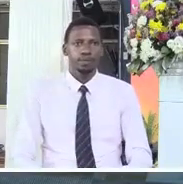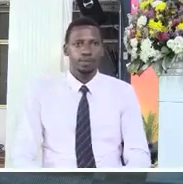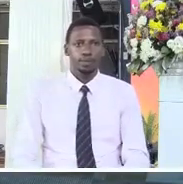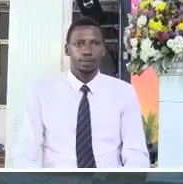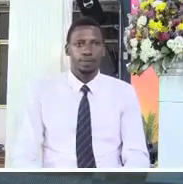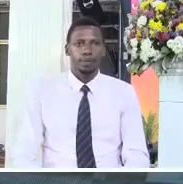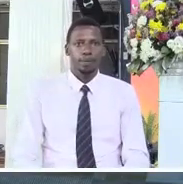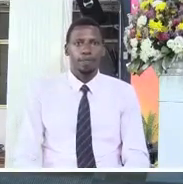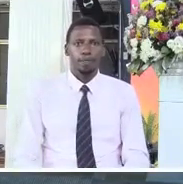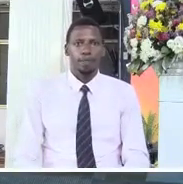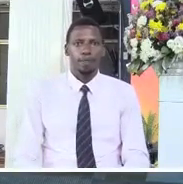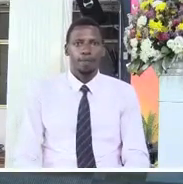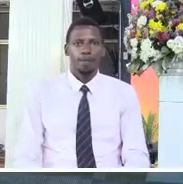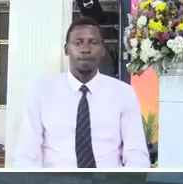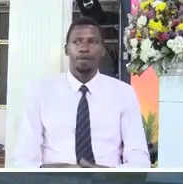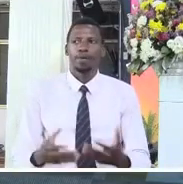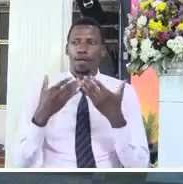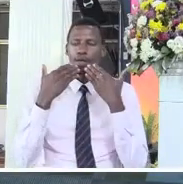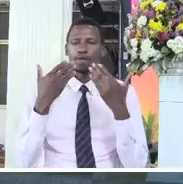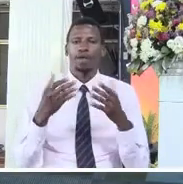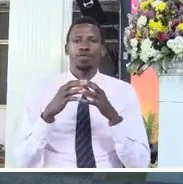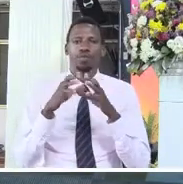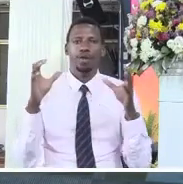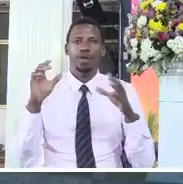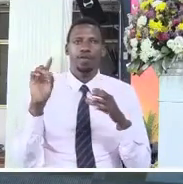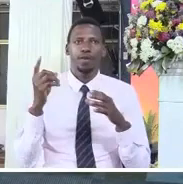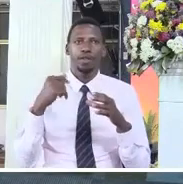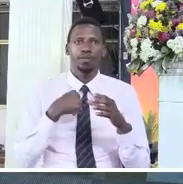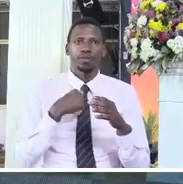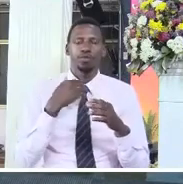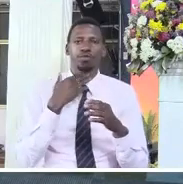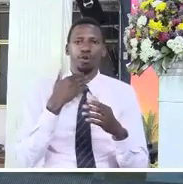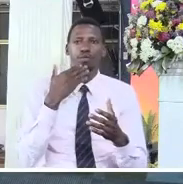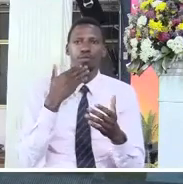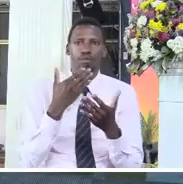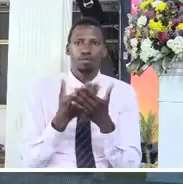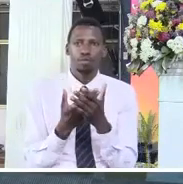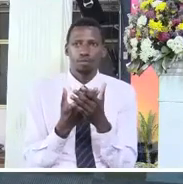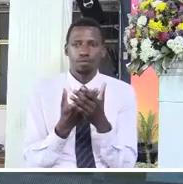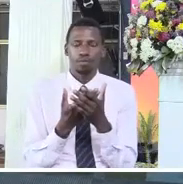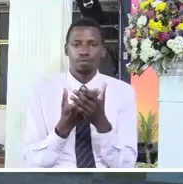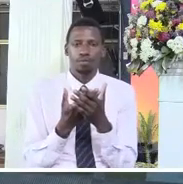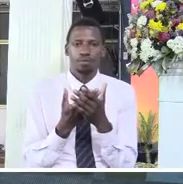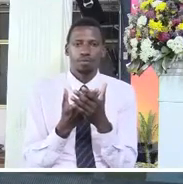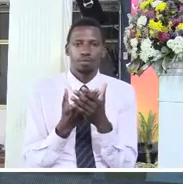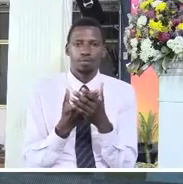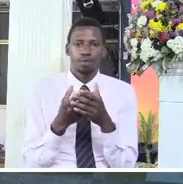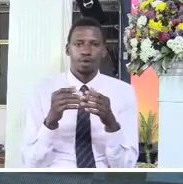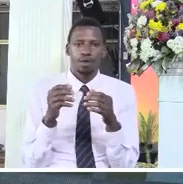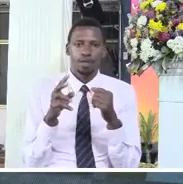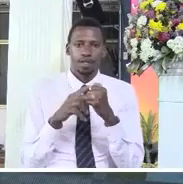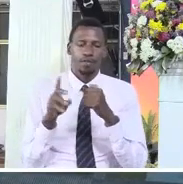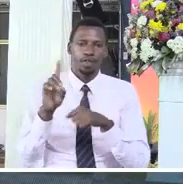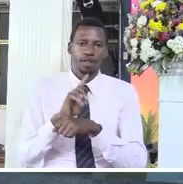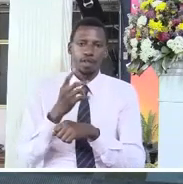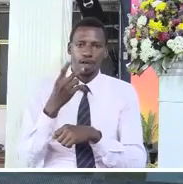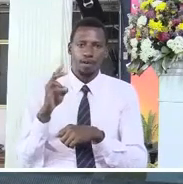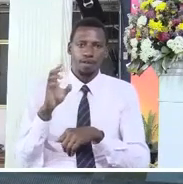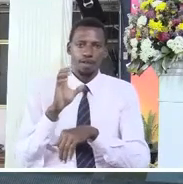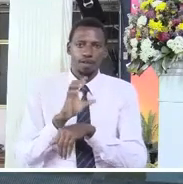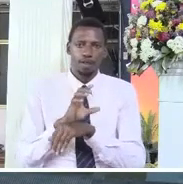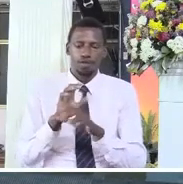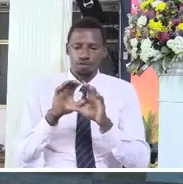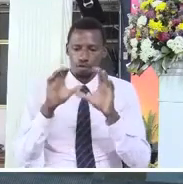Thank you so much. First of all, I'd like to really appreciate the Seventh-day Adventist Church as a whole for supporting